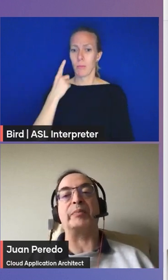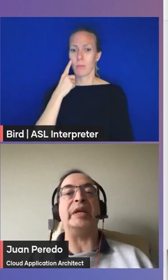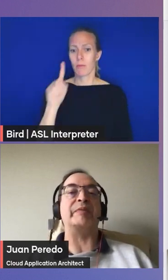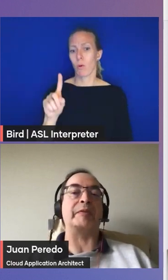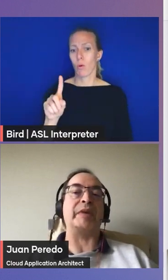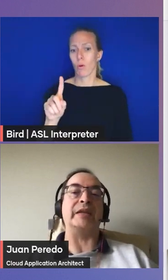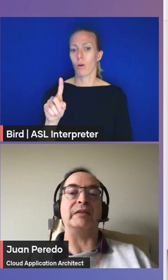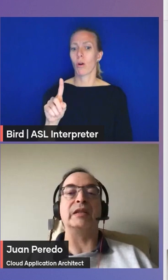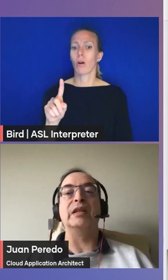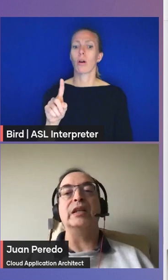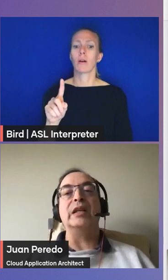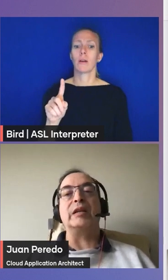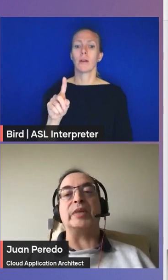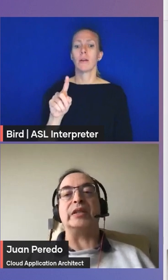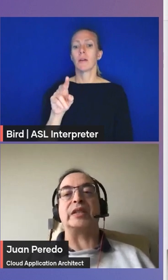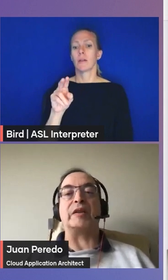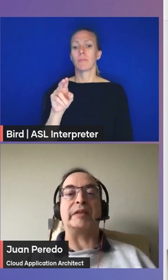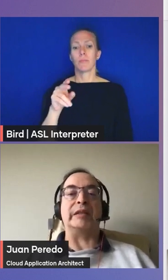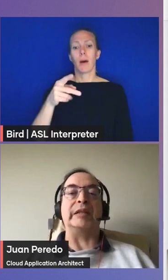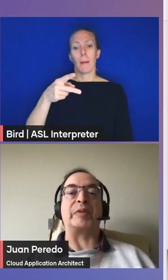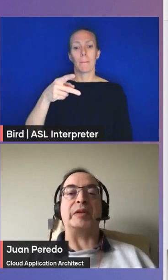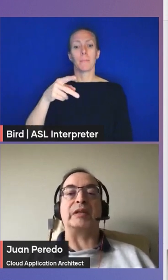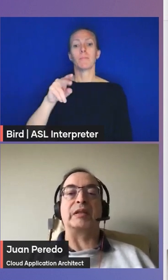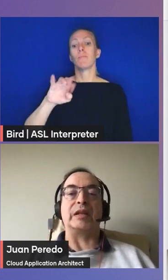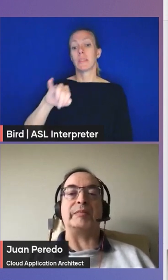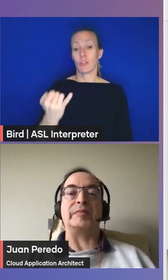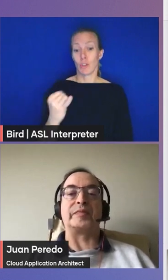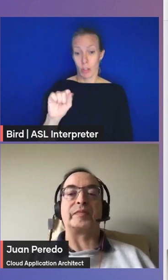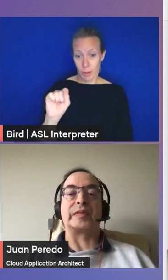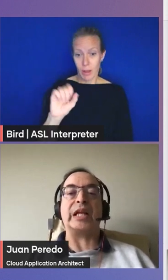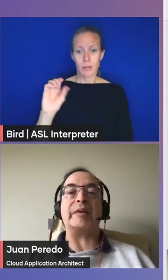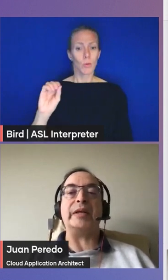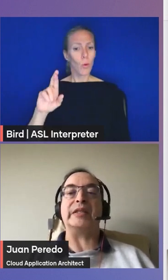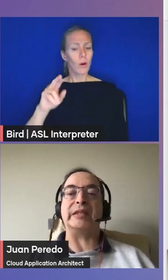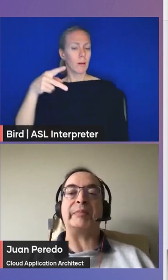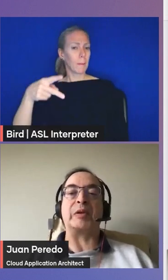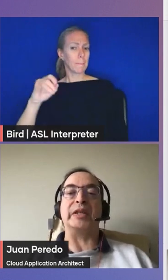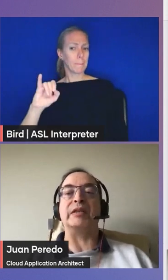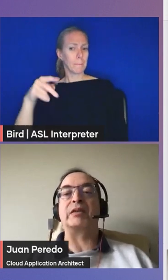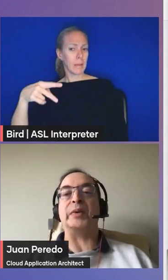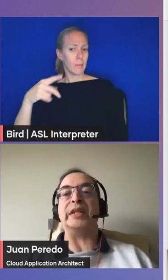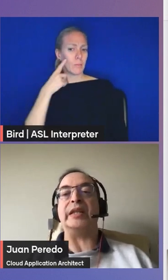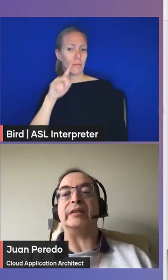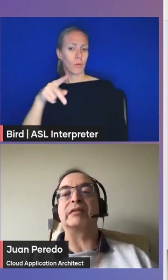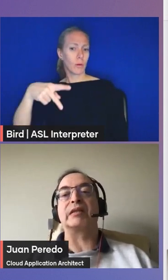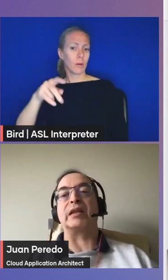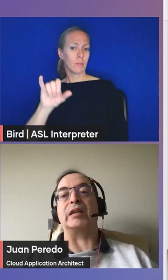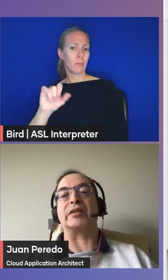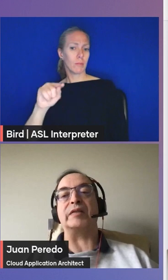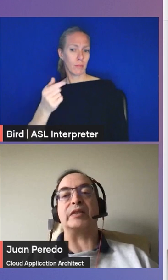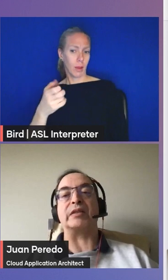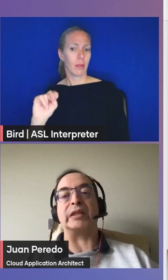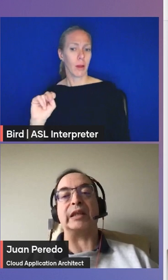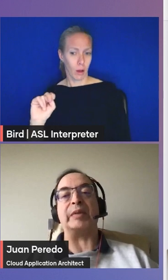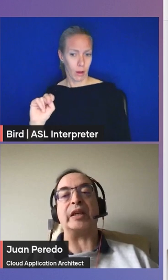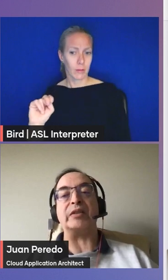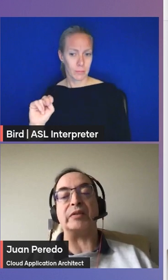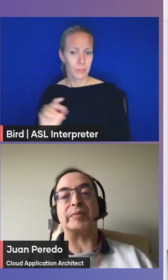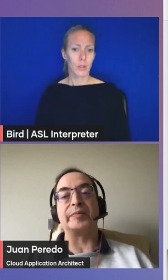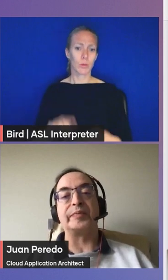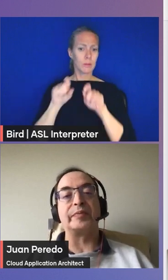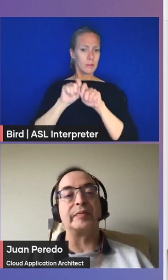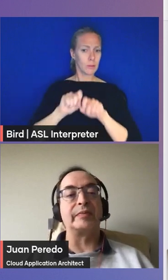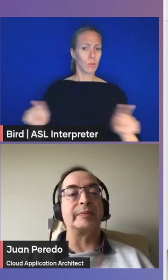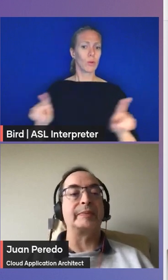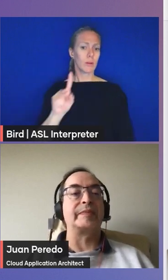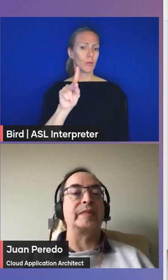or pip for Python. But instead of deploying libraries, it's deploying Kubernetes services and applications.